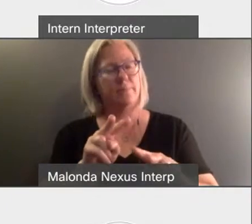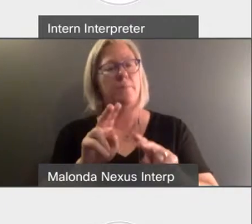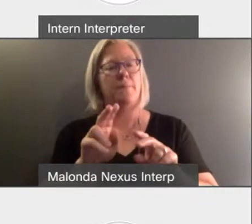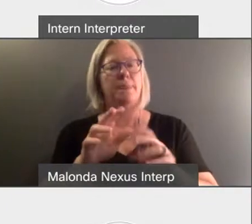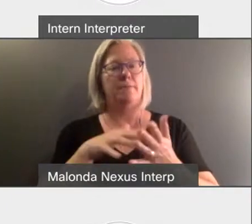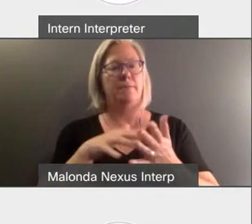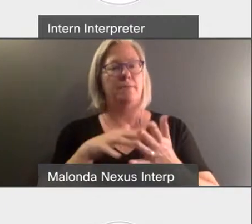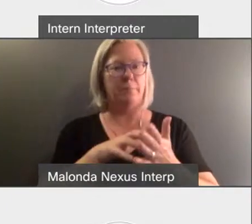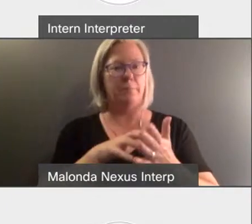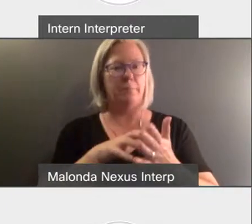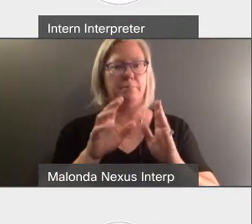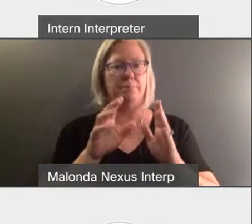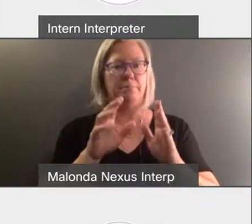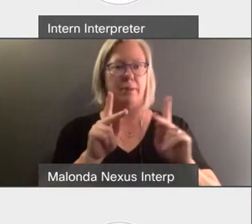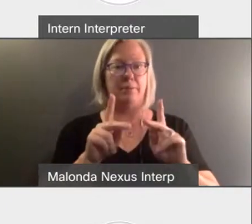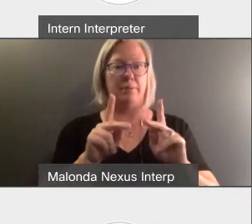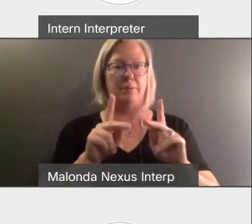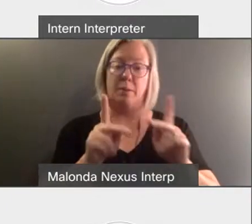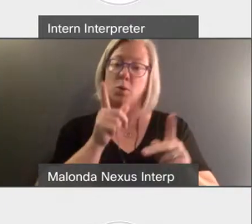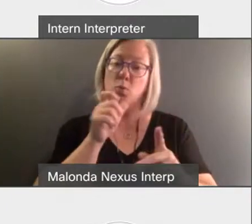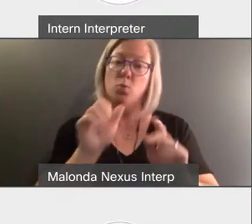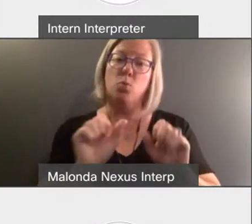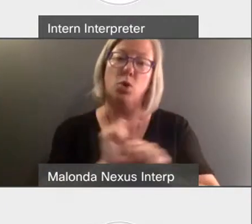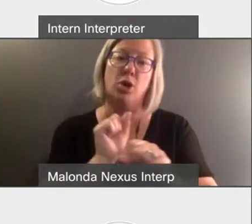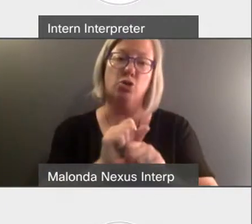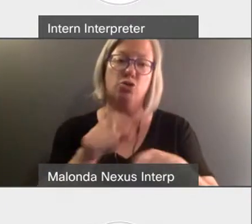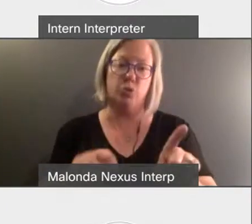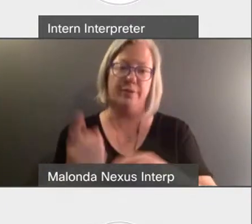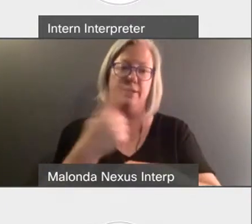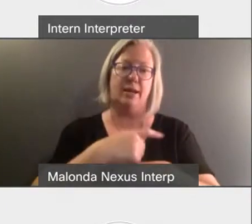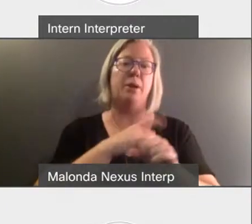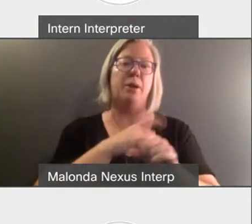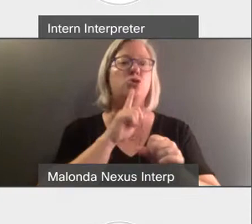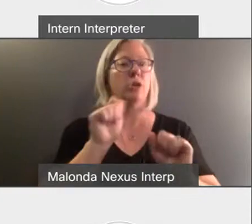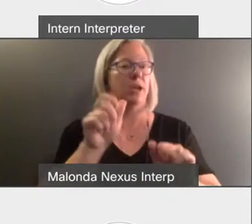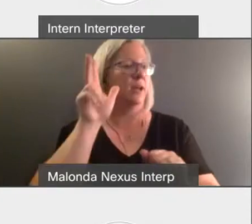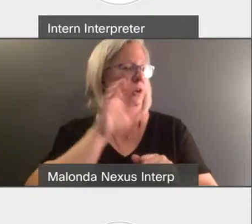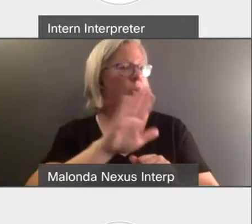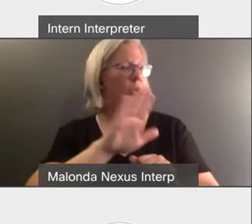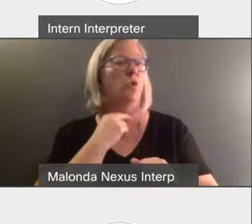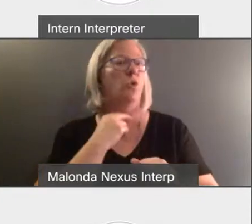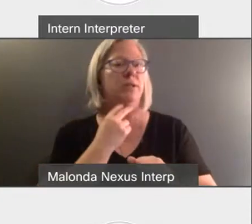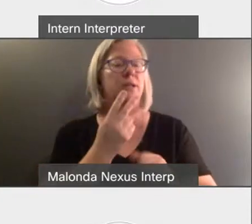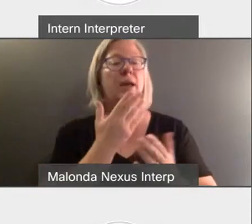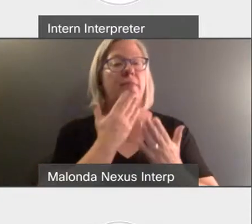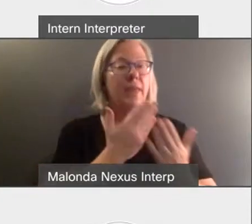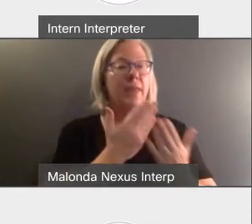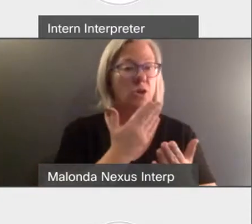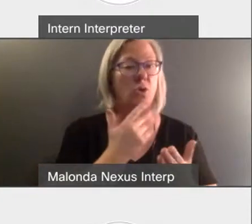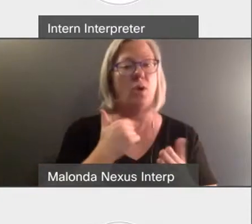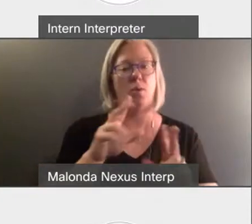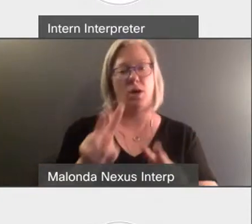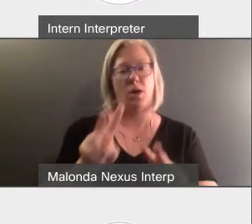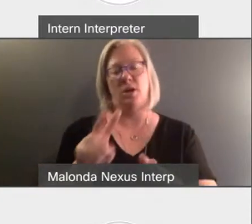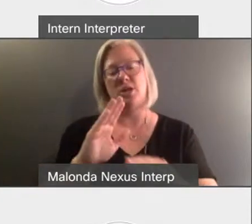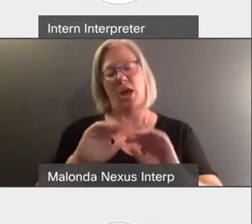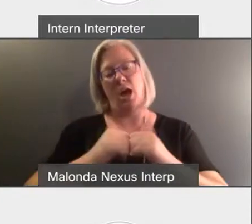do work during the day, to make sure that they can have their voices heard. Thank you so much for this time today, and I'll be watching how this process